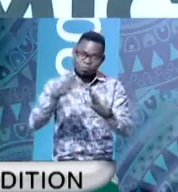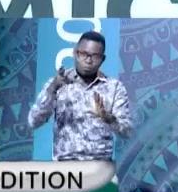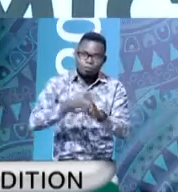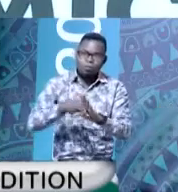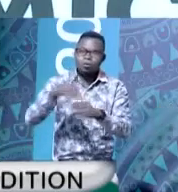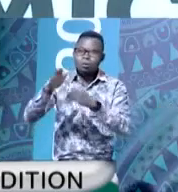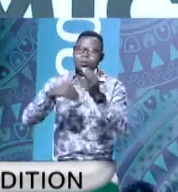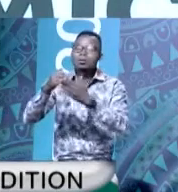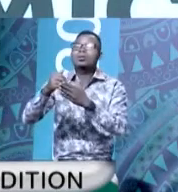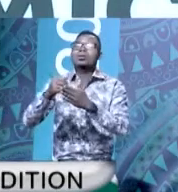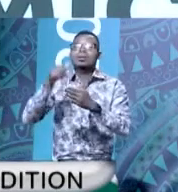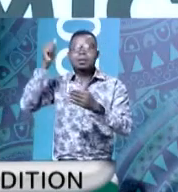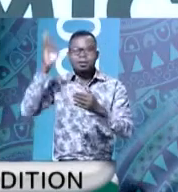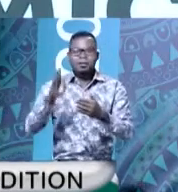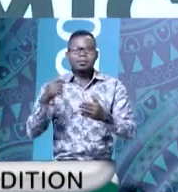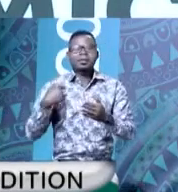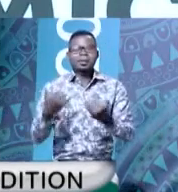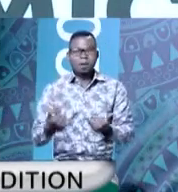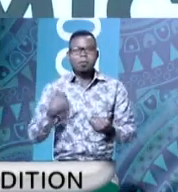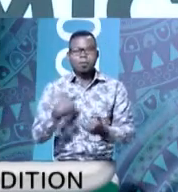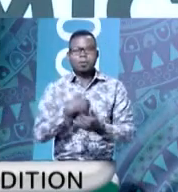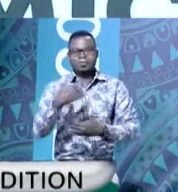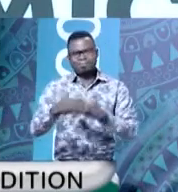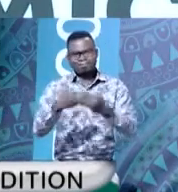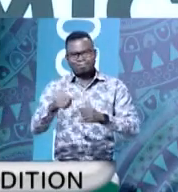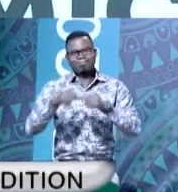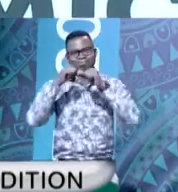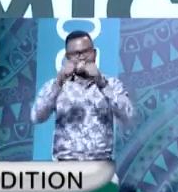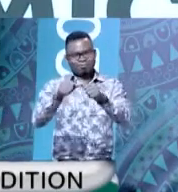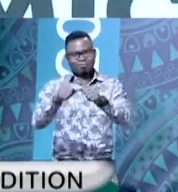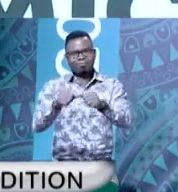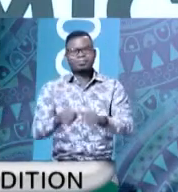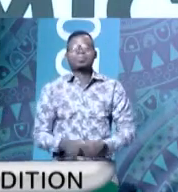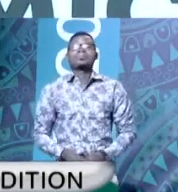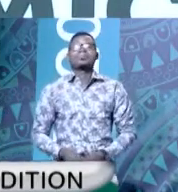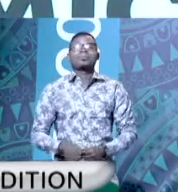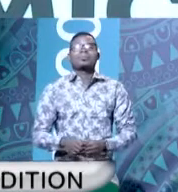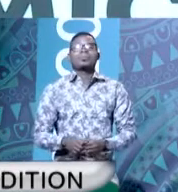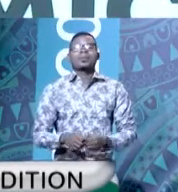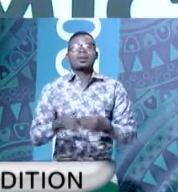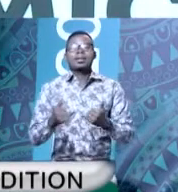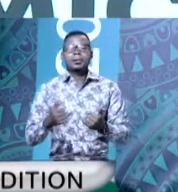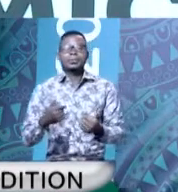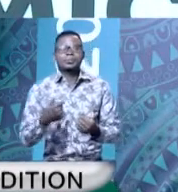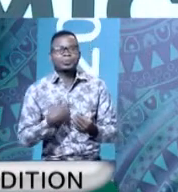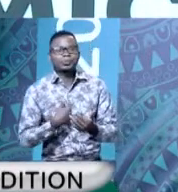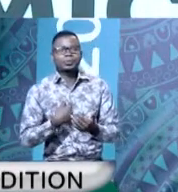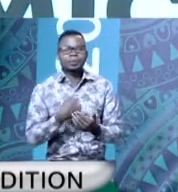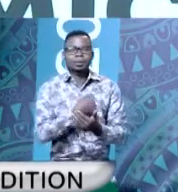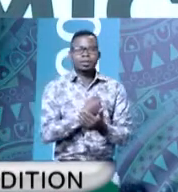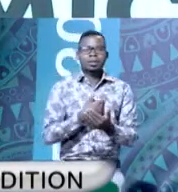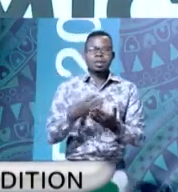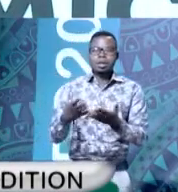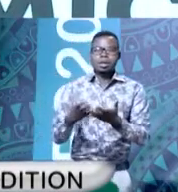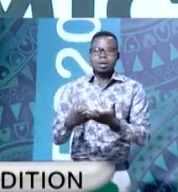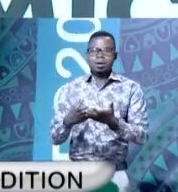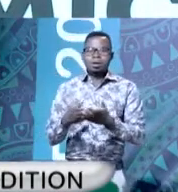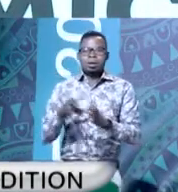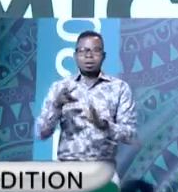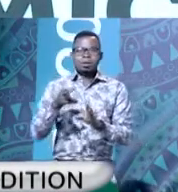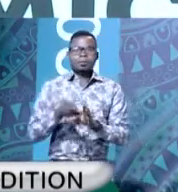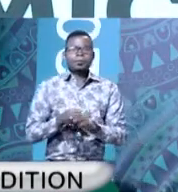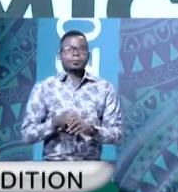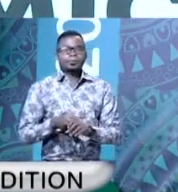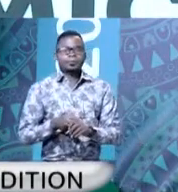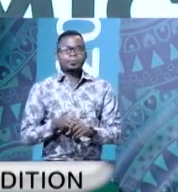Ladies and gentlemen, to take the program further, I would like to get into the main session, which is the